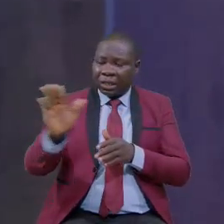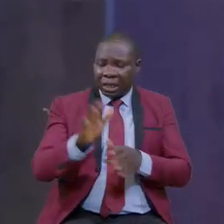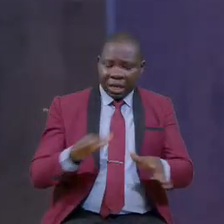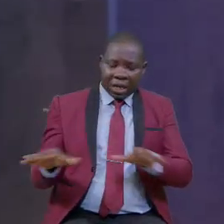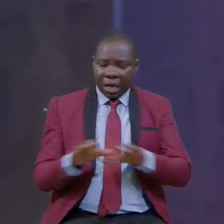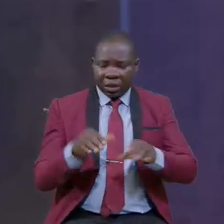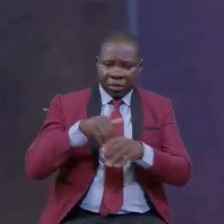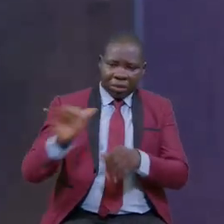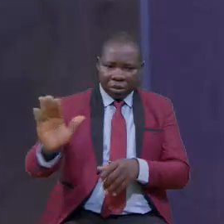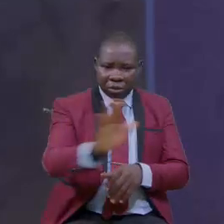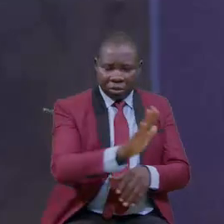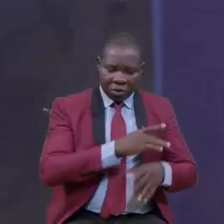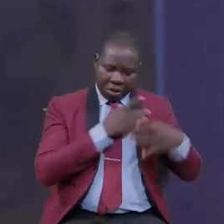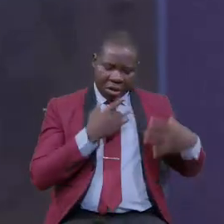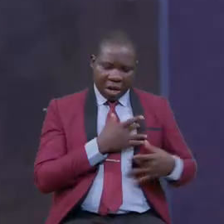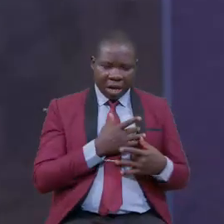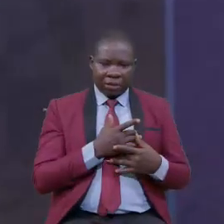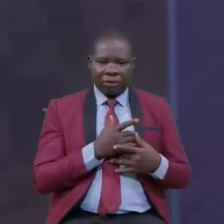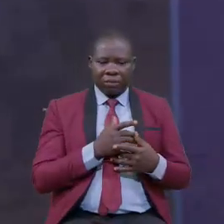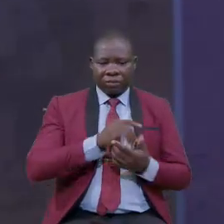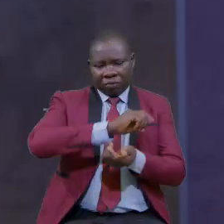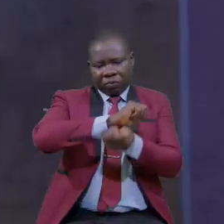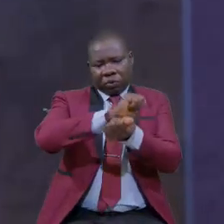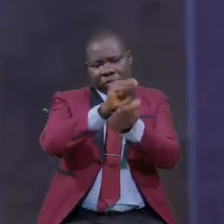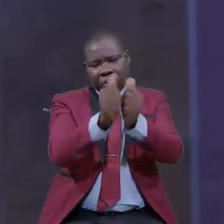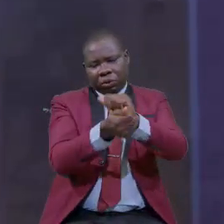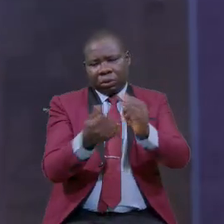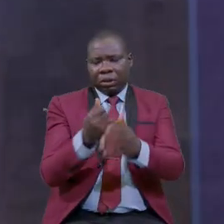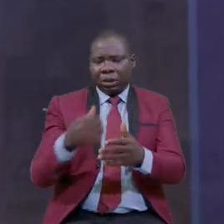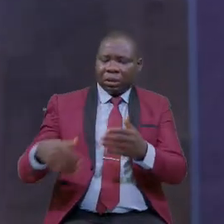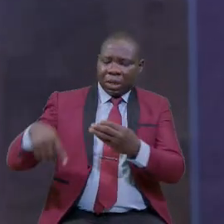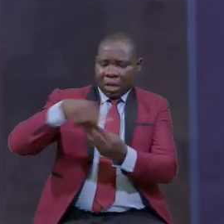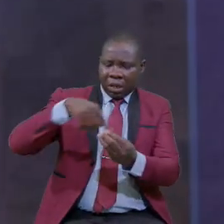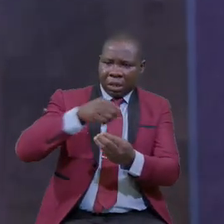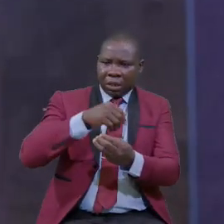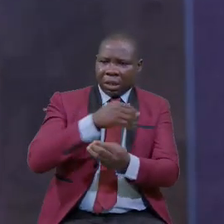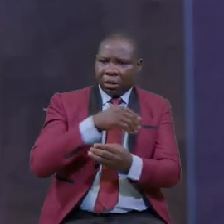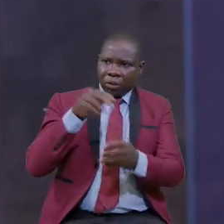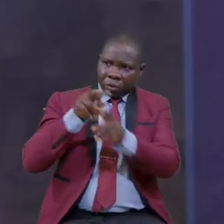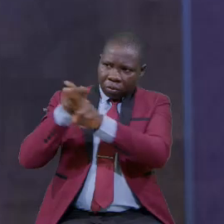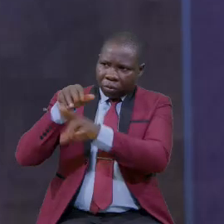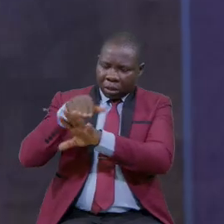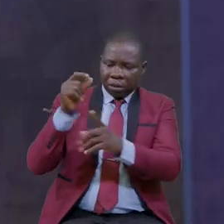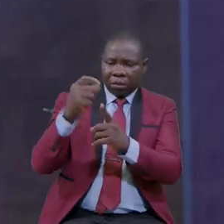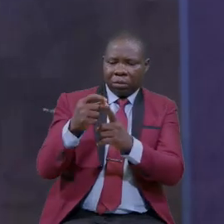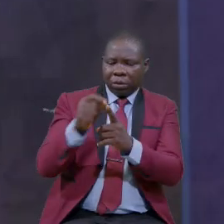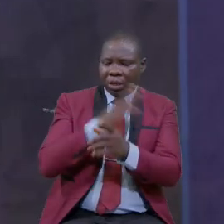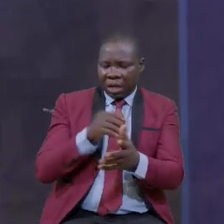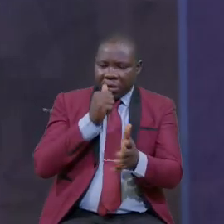around look at the word and hide the word in your heart your